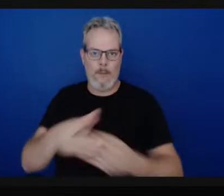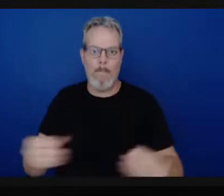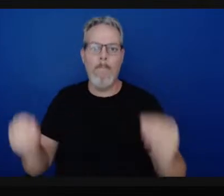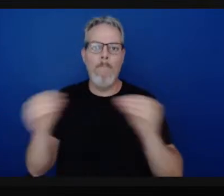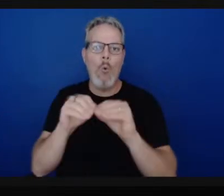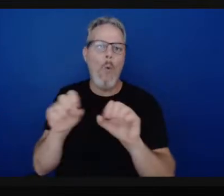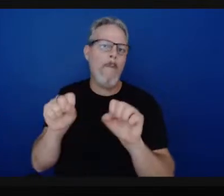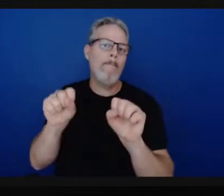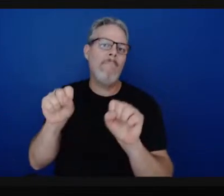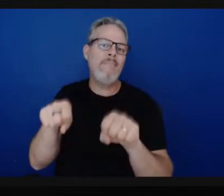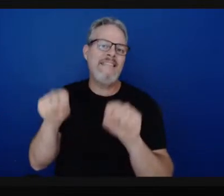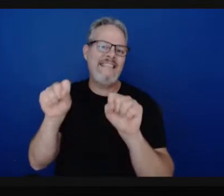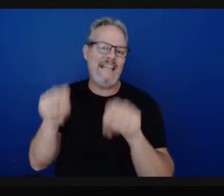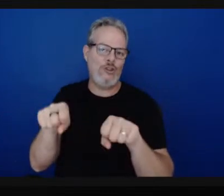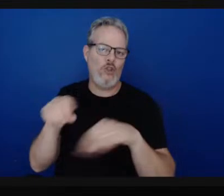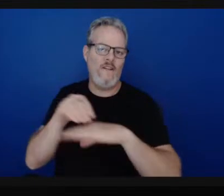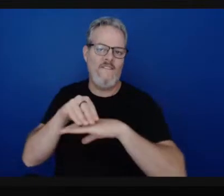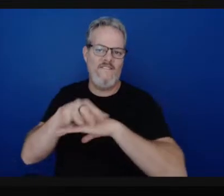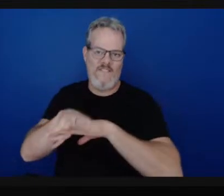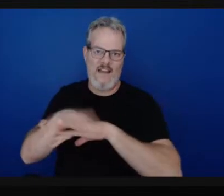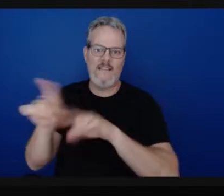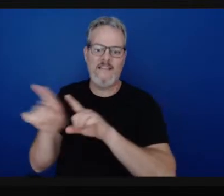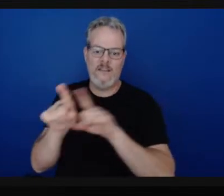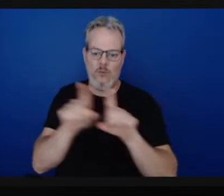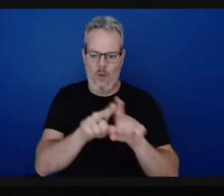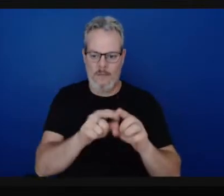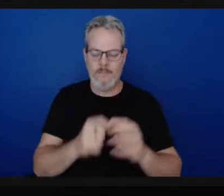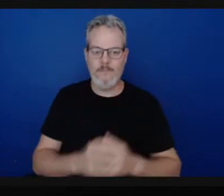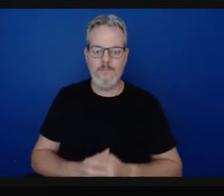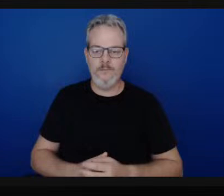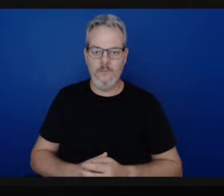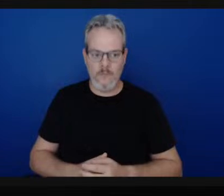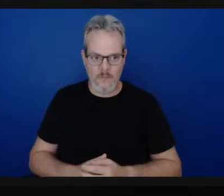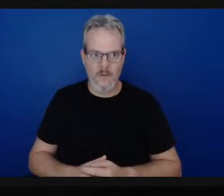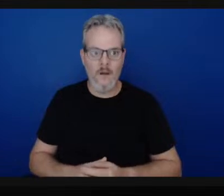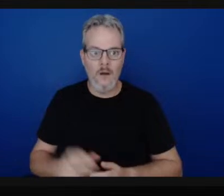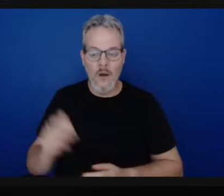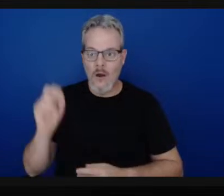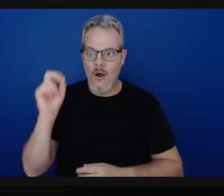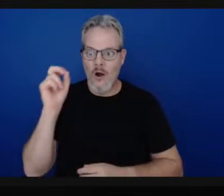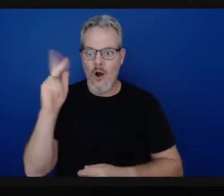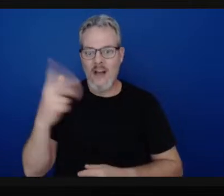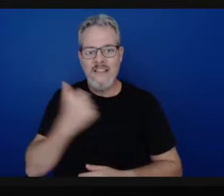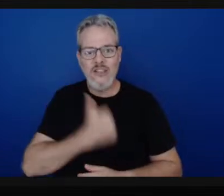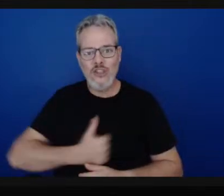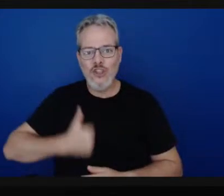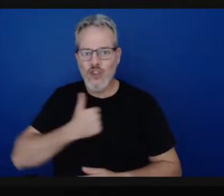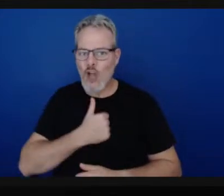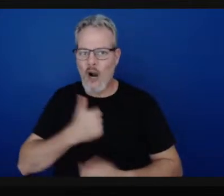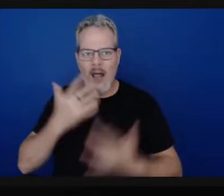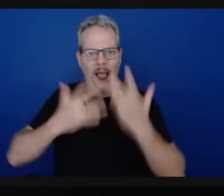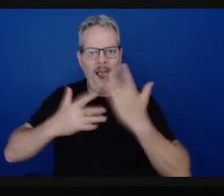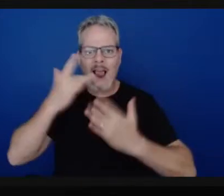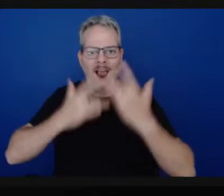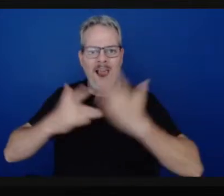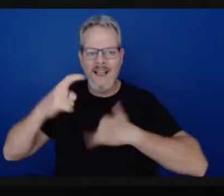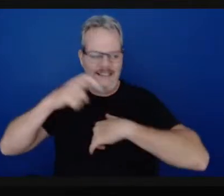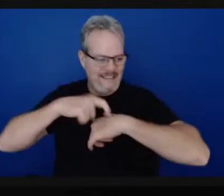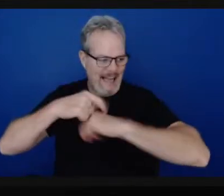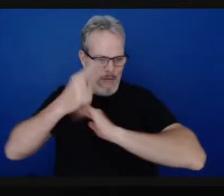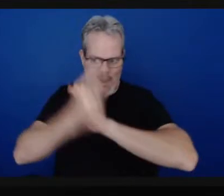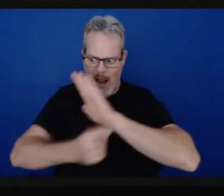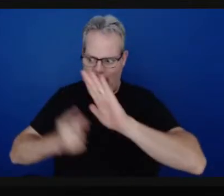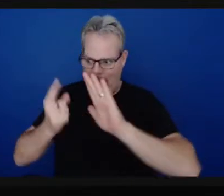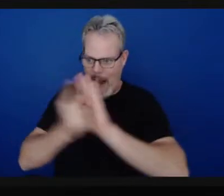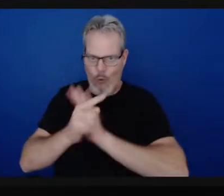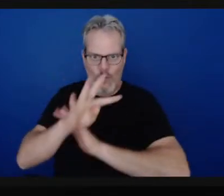potential effect as well. Right. All right. Sorry we didn't get through more questions. We're coming on an hour and 40 minutes here